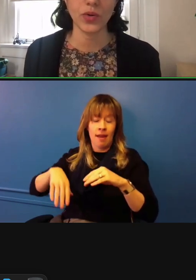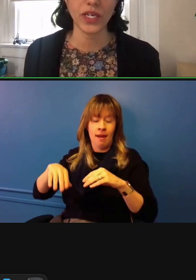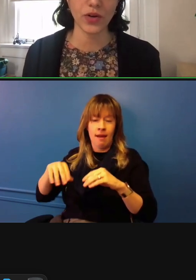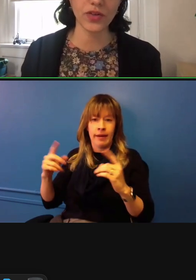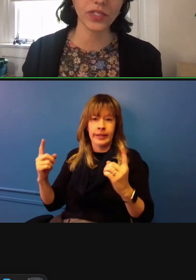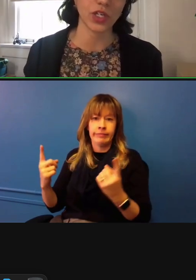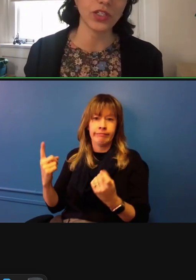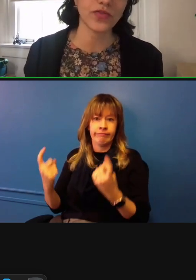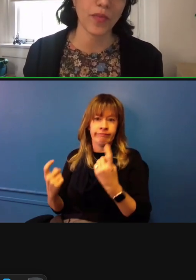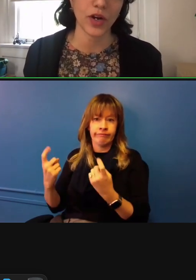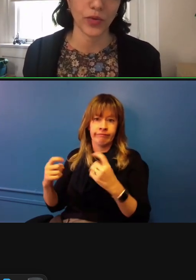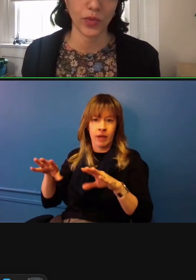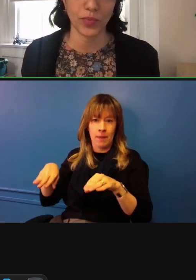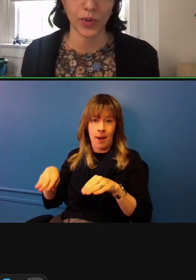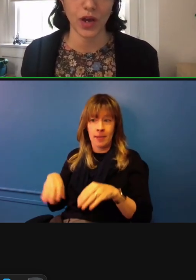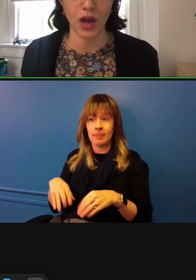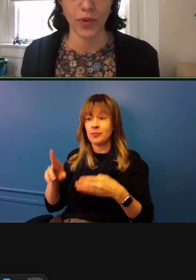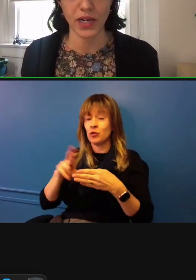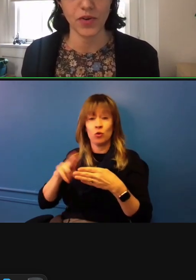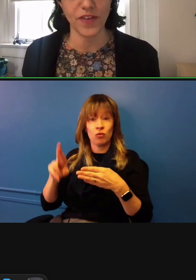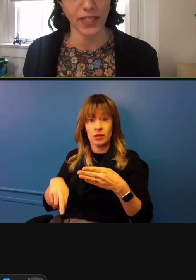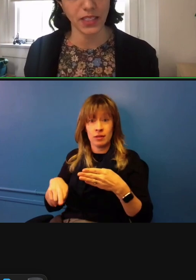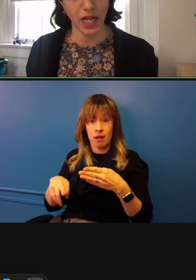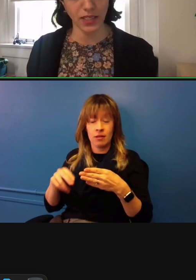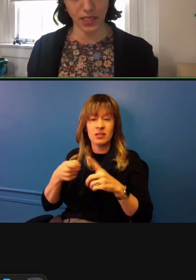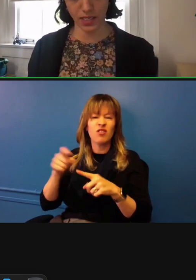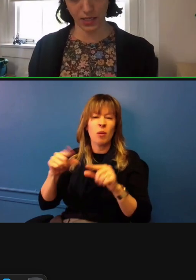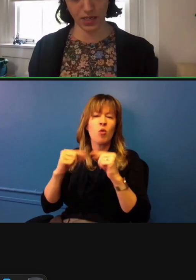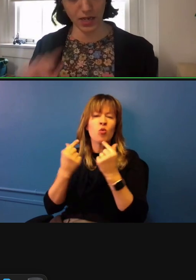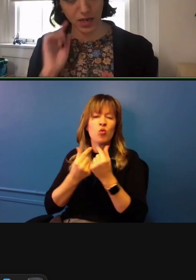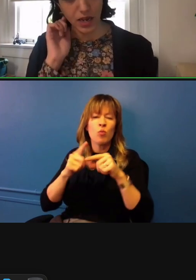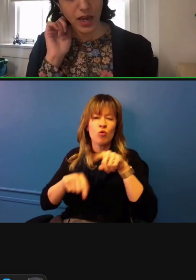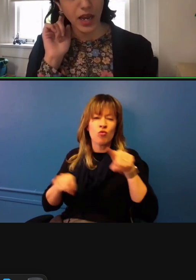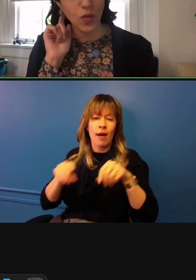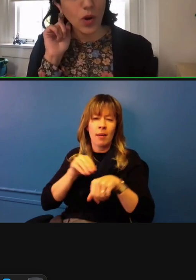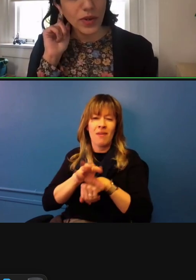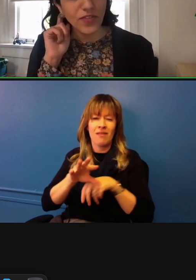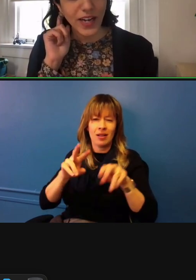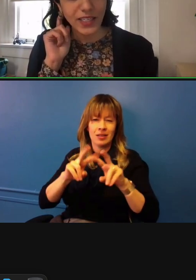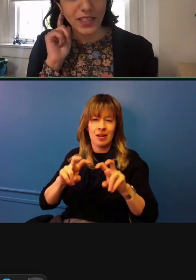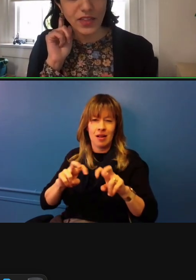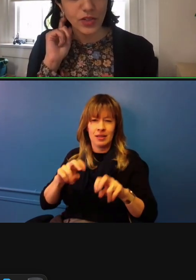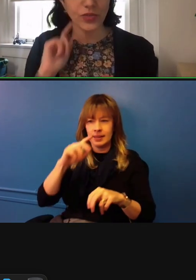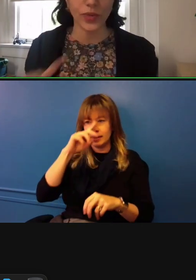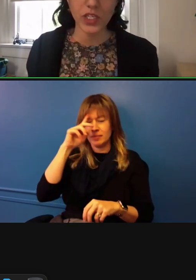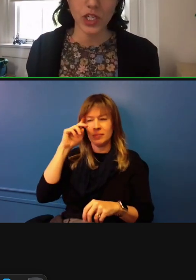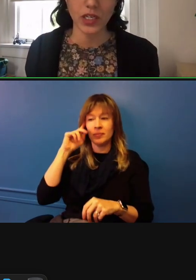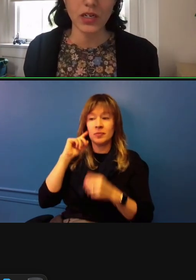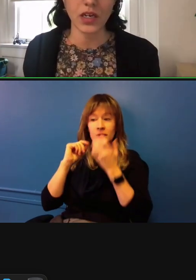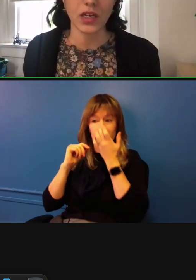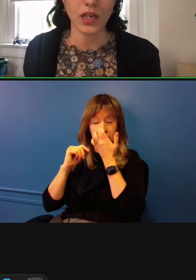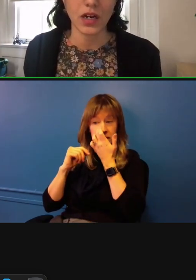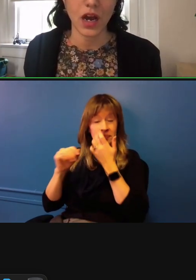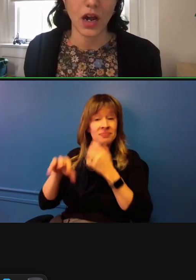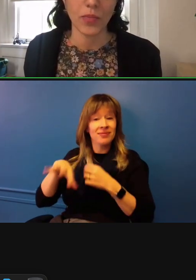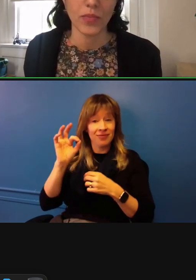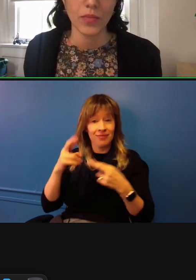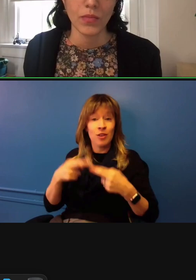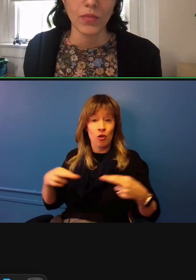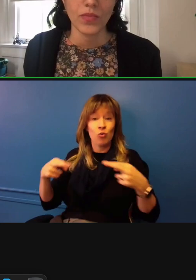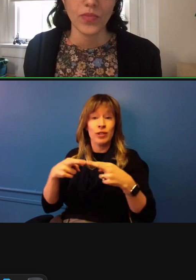bottom? And so here are the results from a group random effects analysis. And what we find is that there's a region